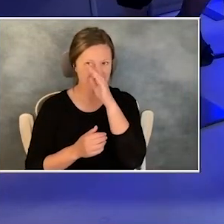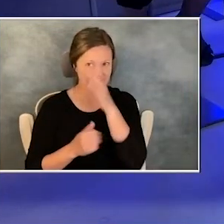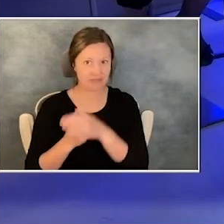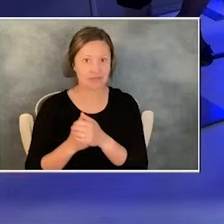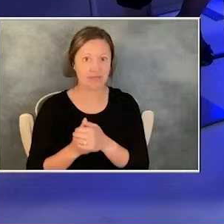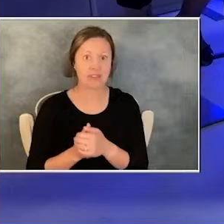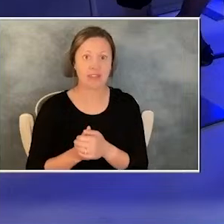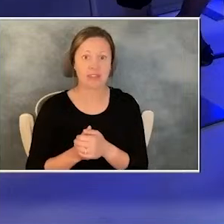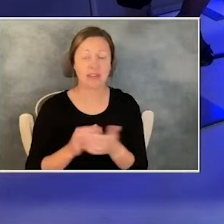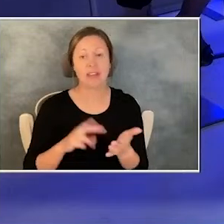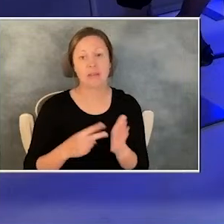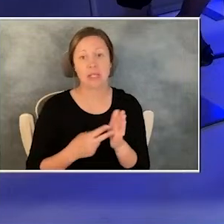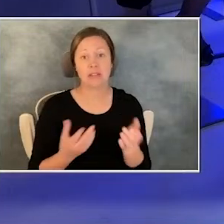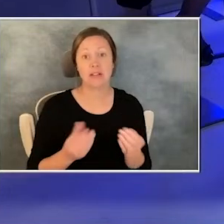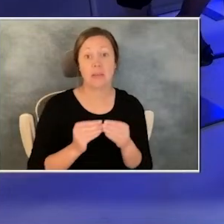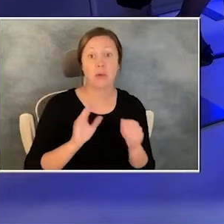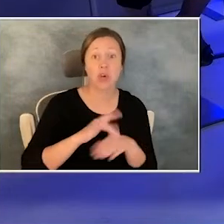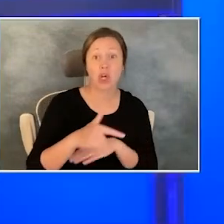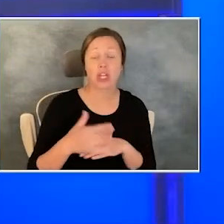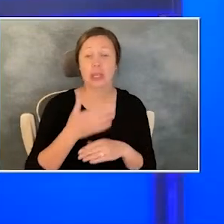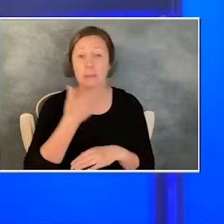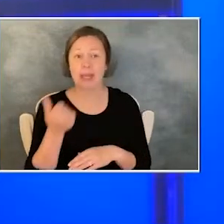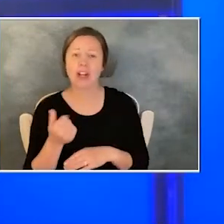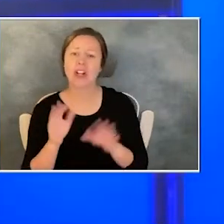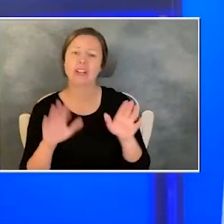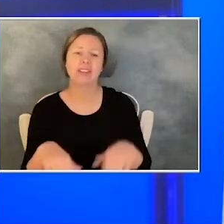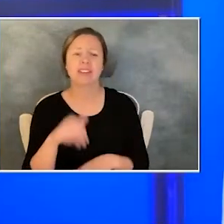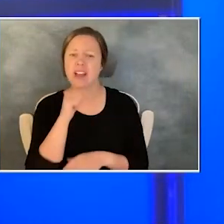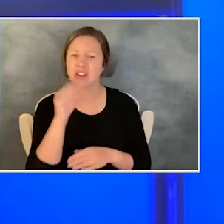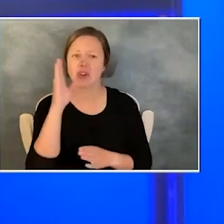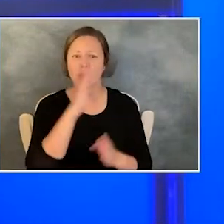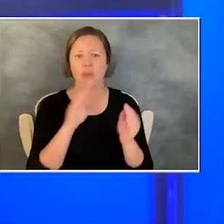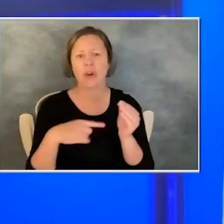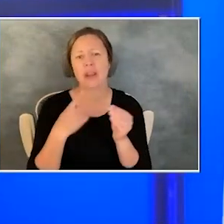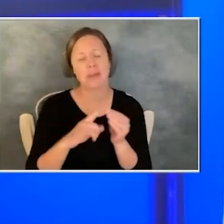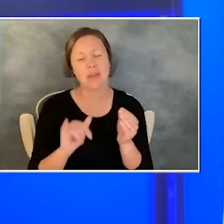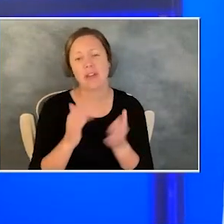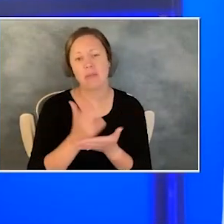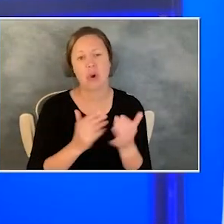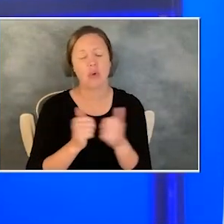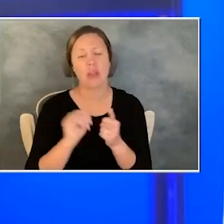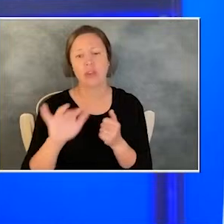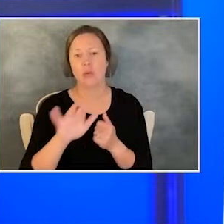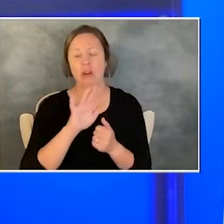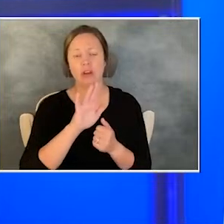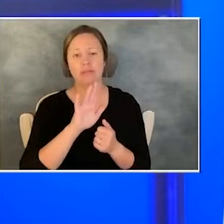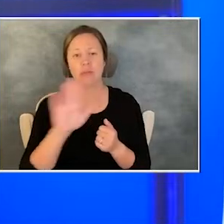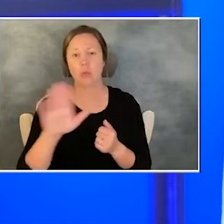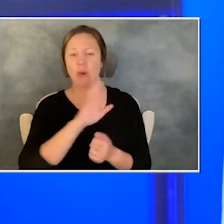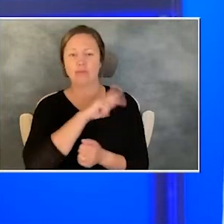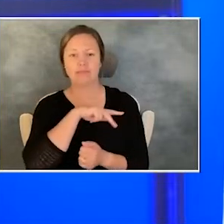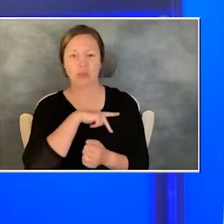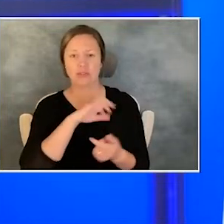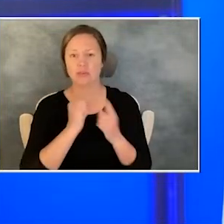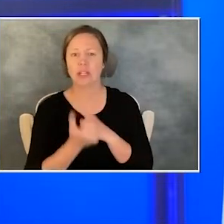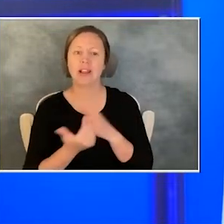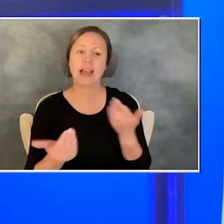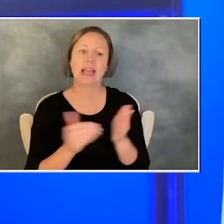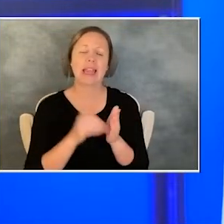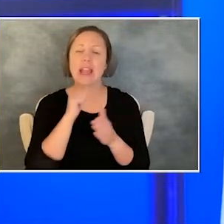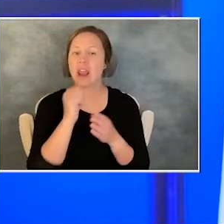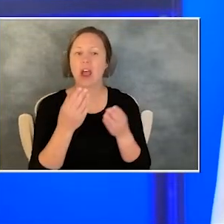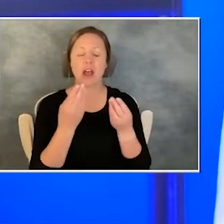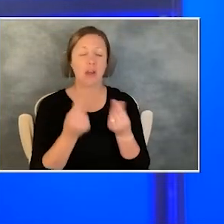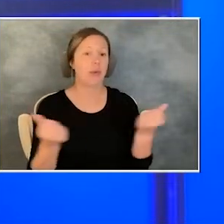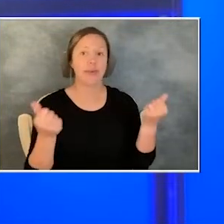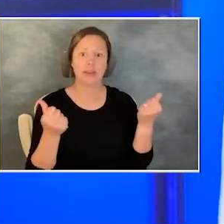I would say. And I wouldn't lose too much sleep over that, but because again, it's not a cure. But earlier